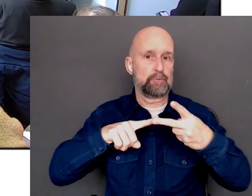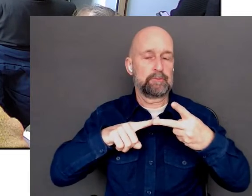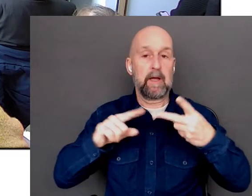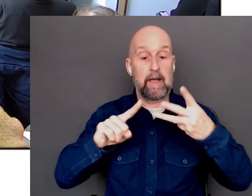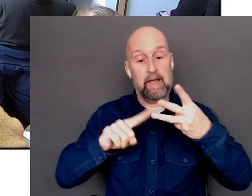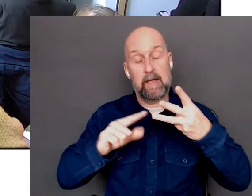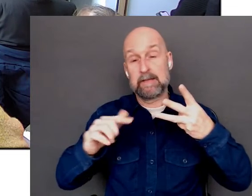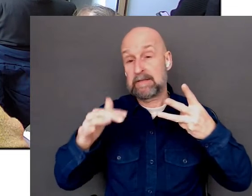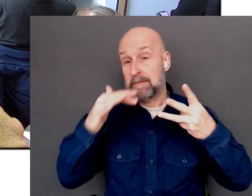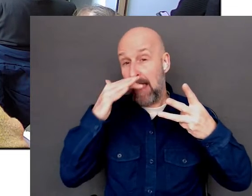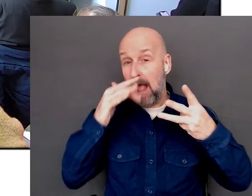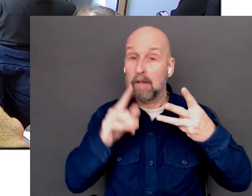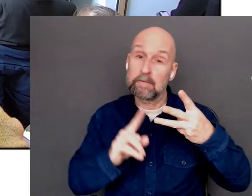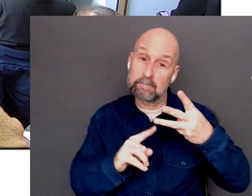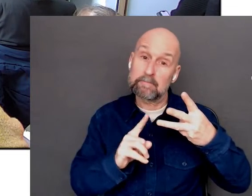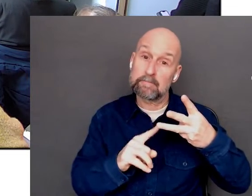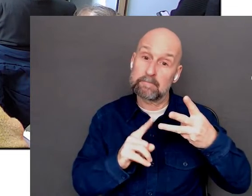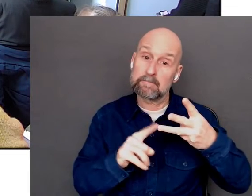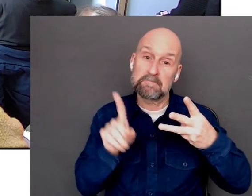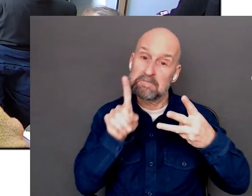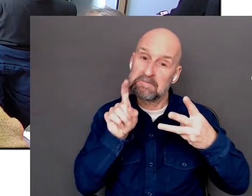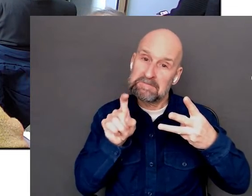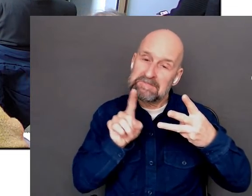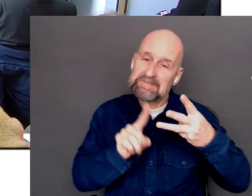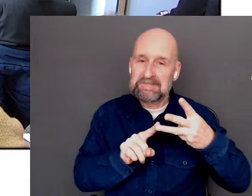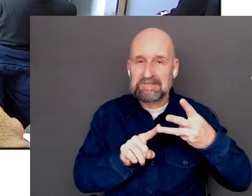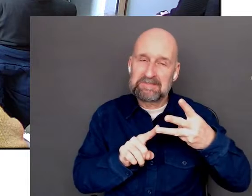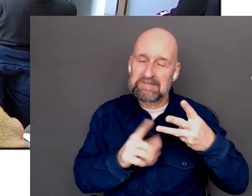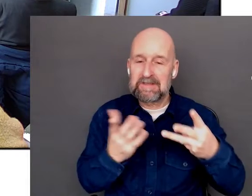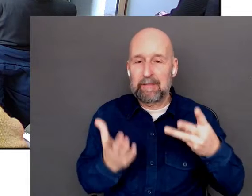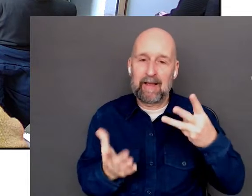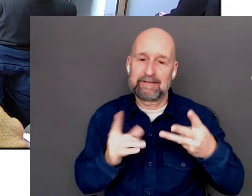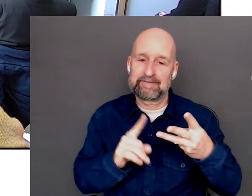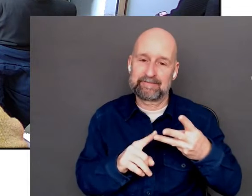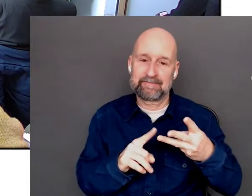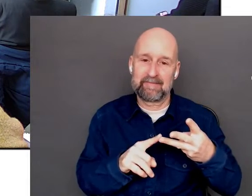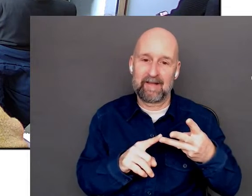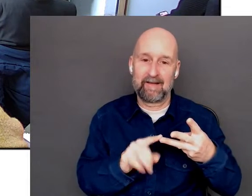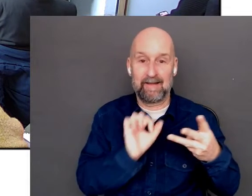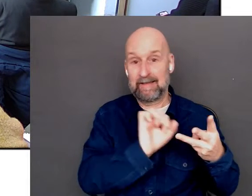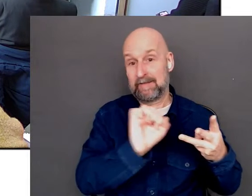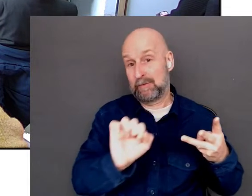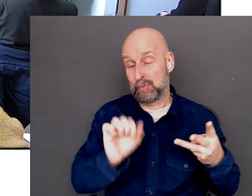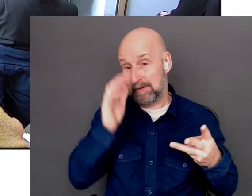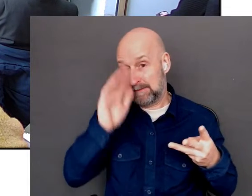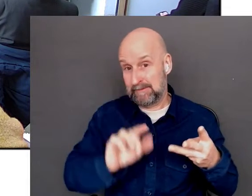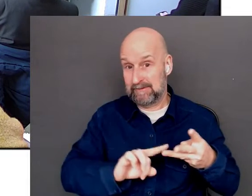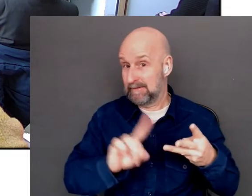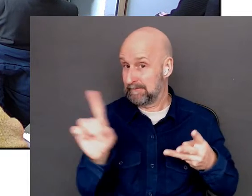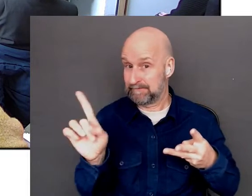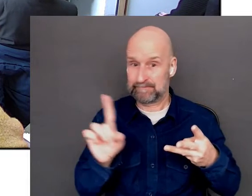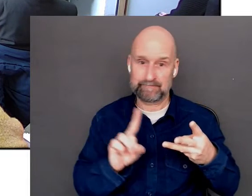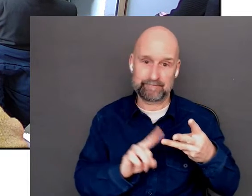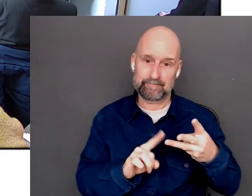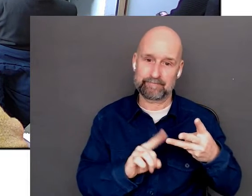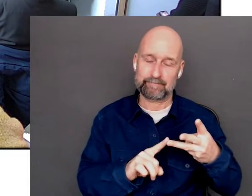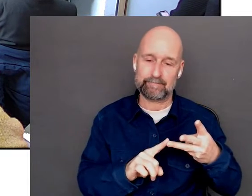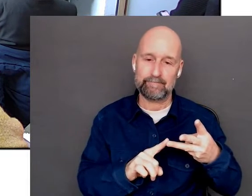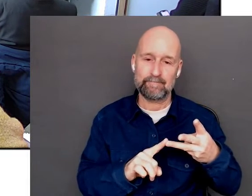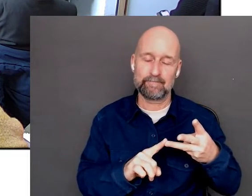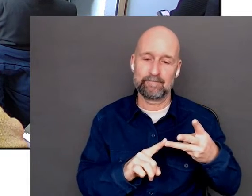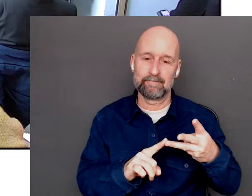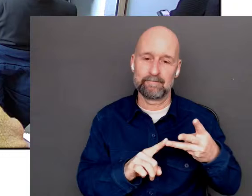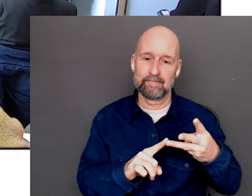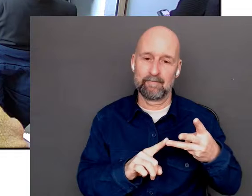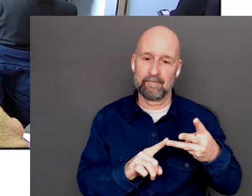a questionable one depending on every individual, but then if we can which